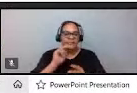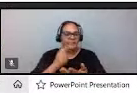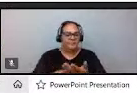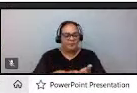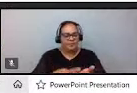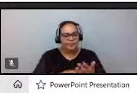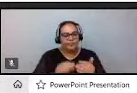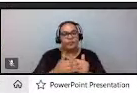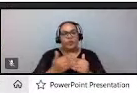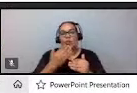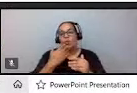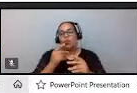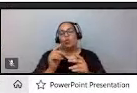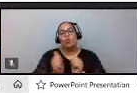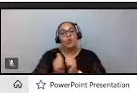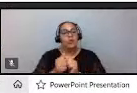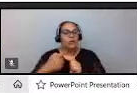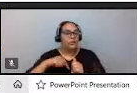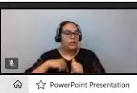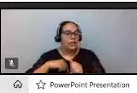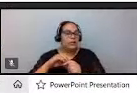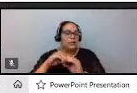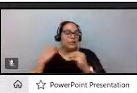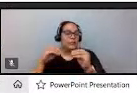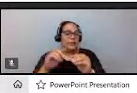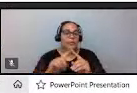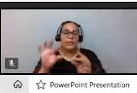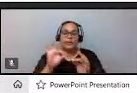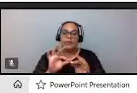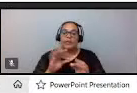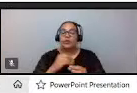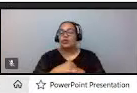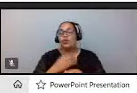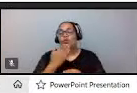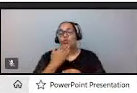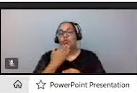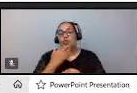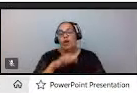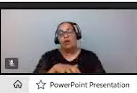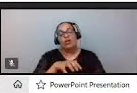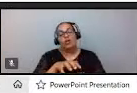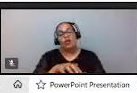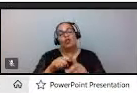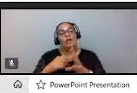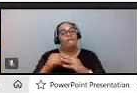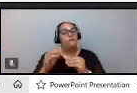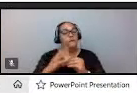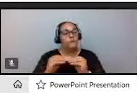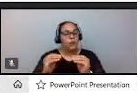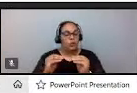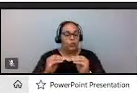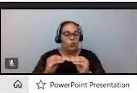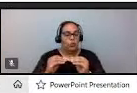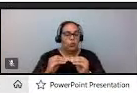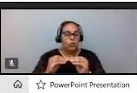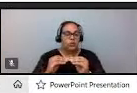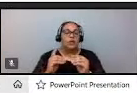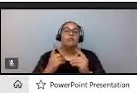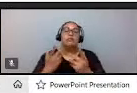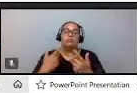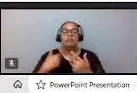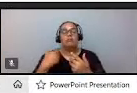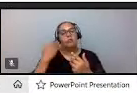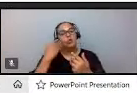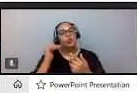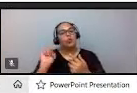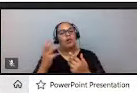with our partners in the industry specifically to the Agriculture and fruit um and we know that